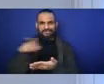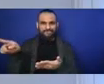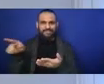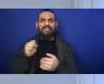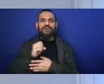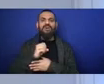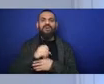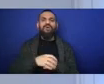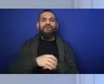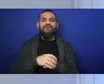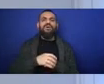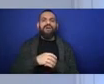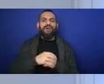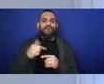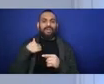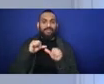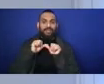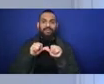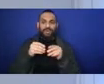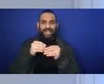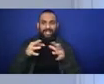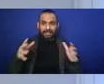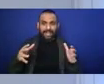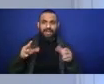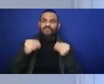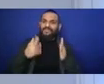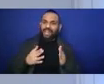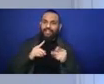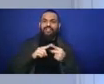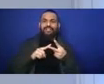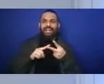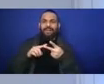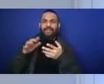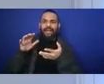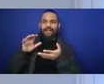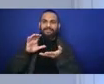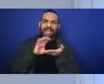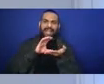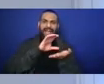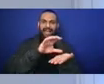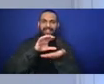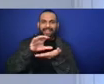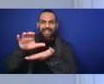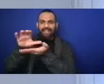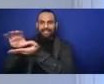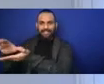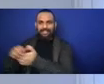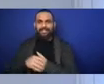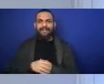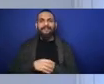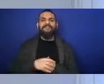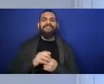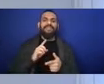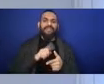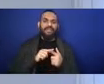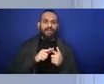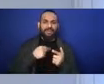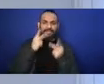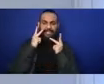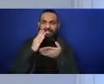already prior to this directive, we've done over 2,700 educators and staff throughout the